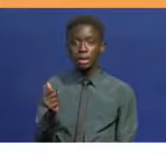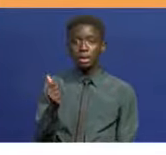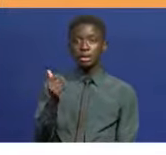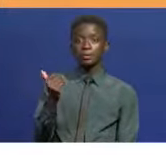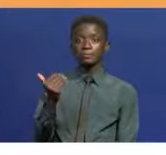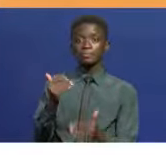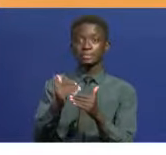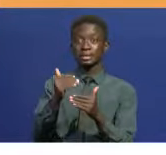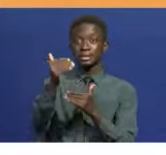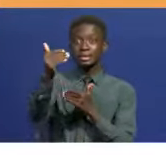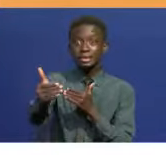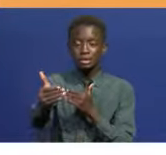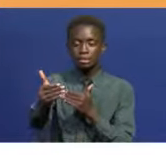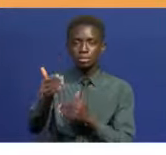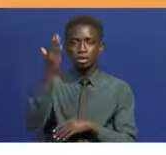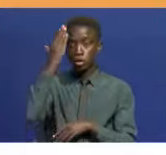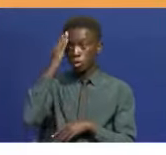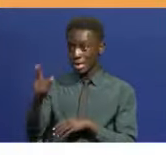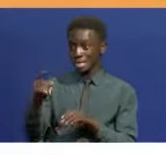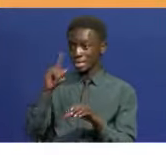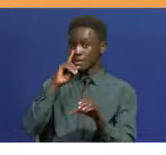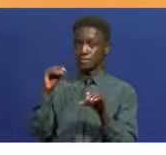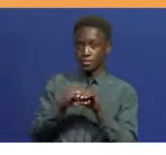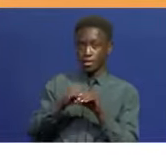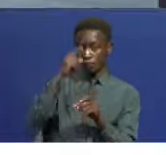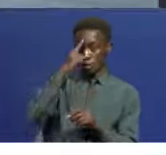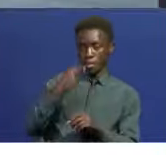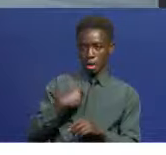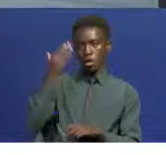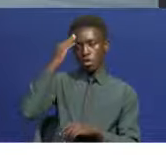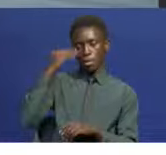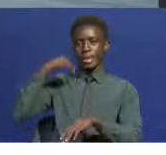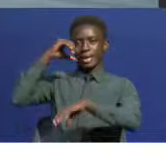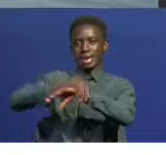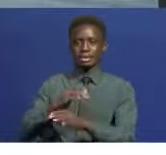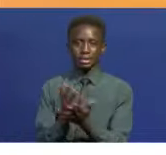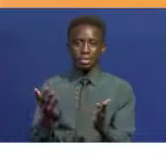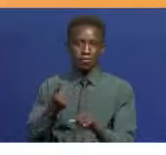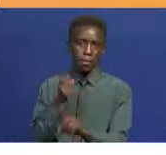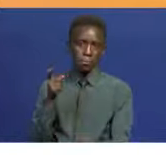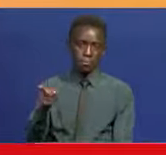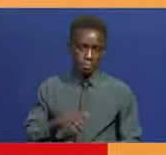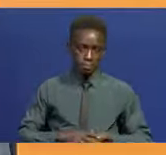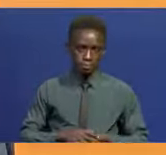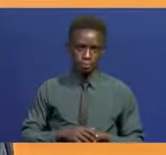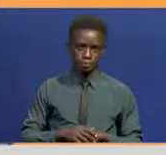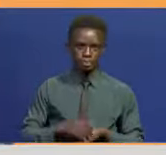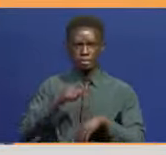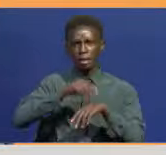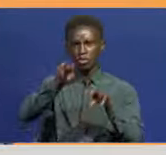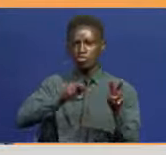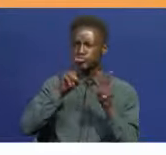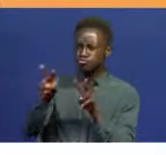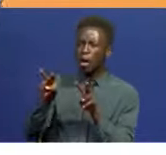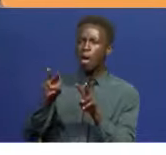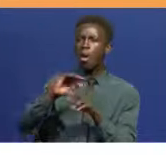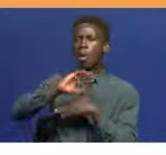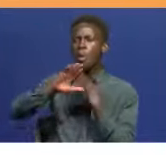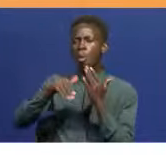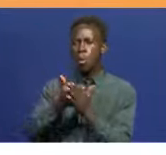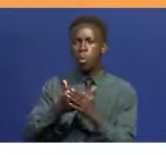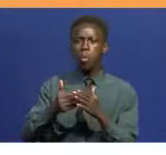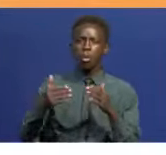me, there's something I'm getting from it. Mm-hmm. So when we look at all the players that are coming on board, we